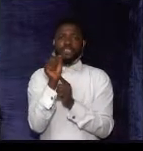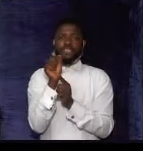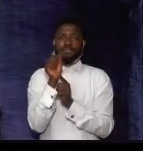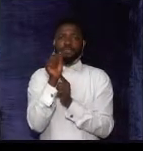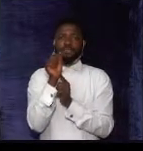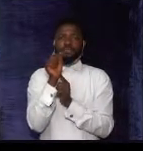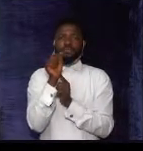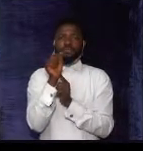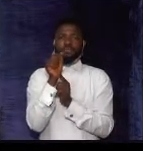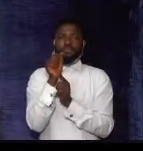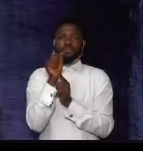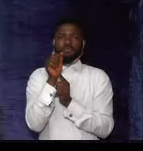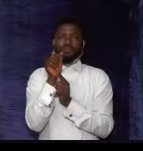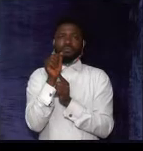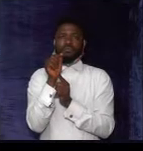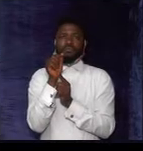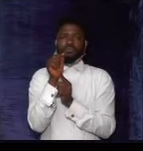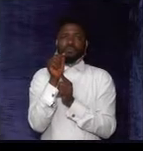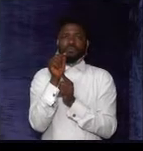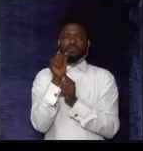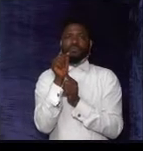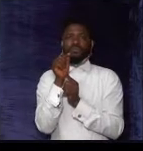the point.